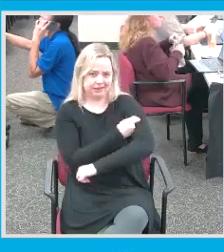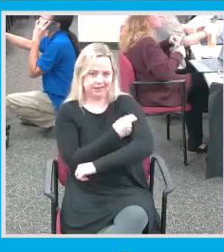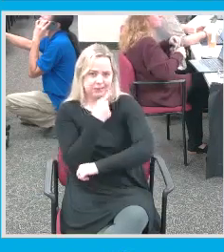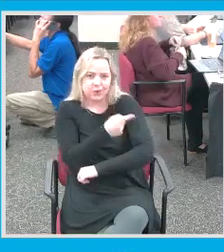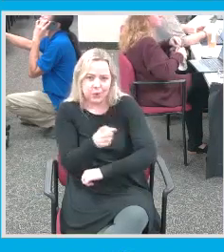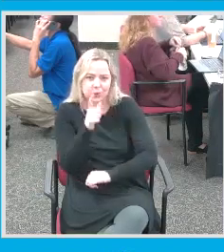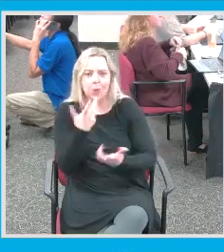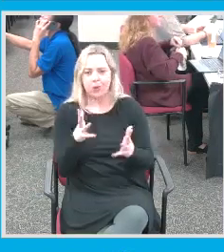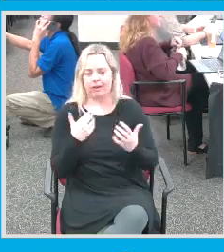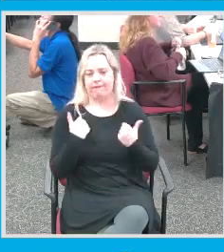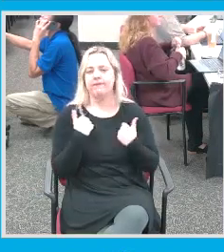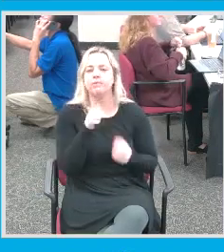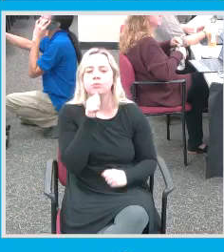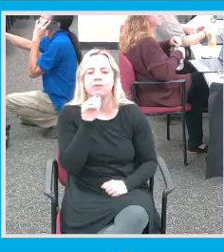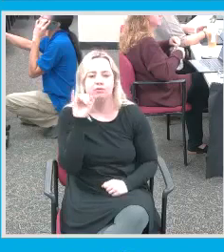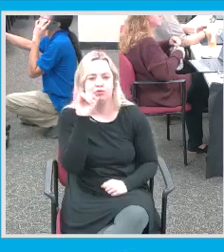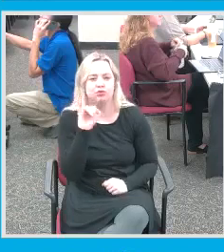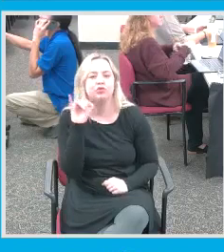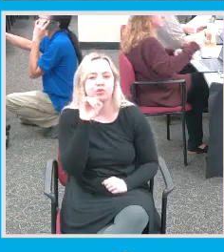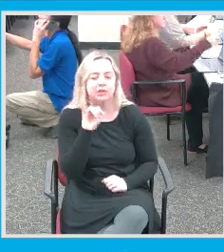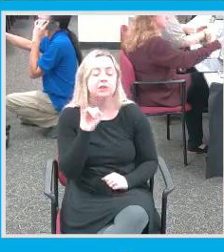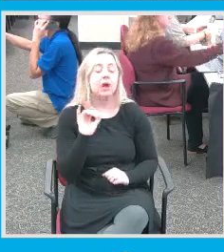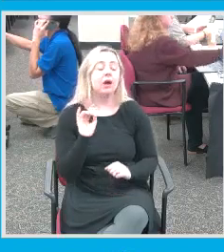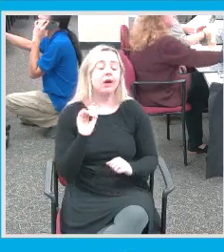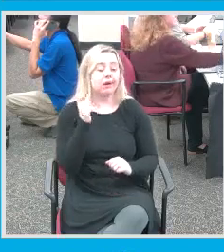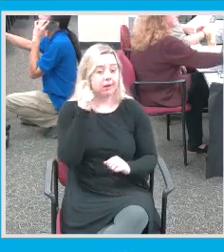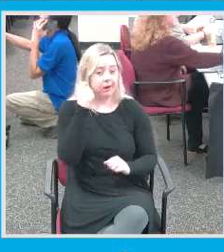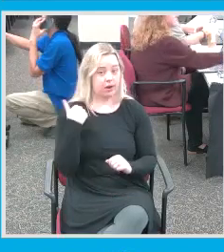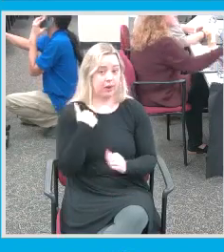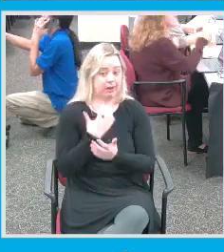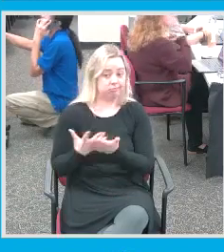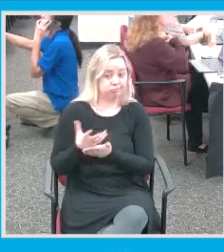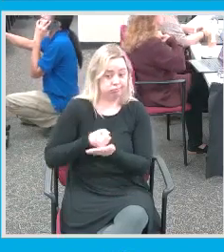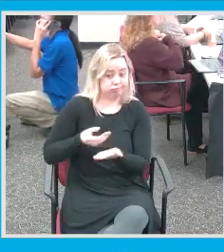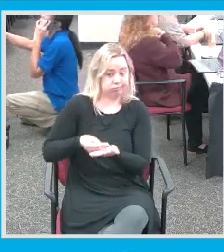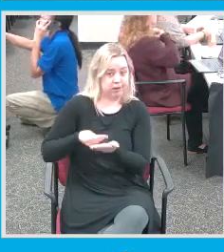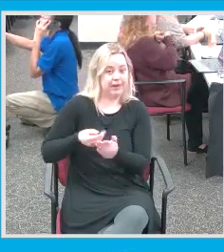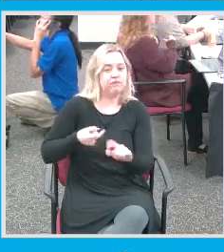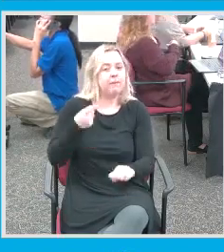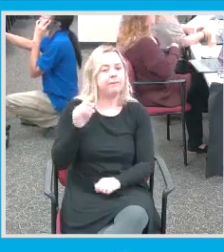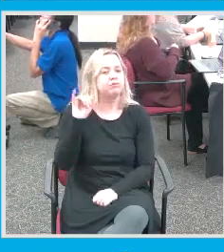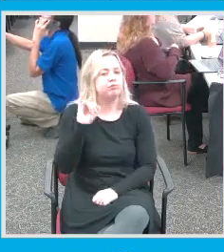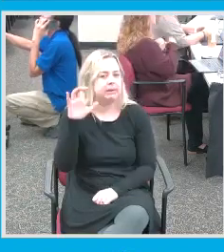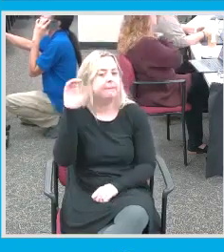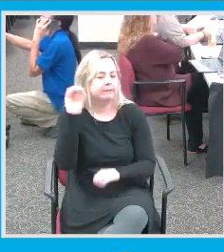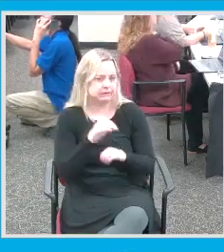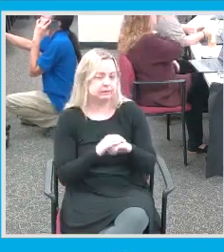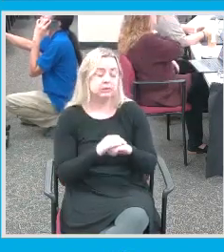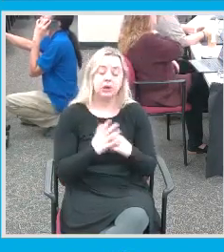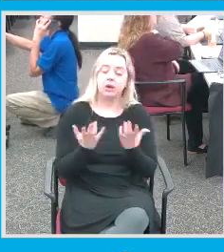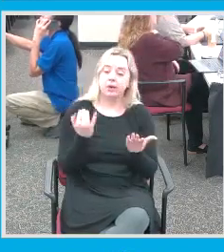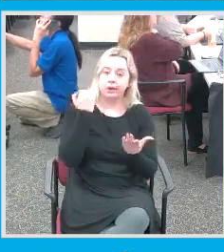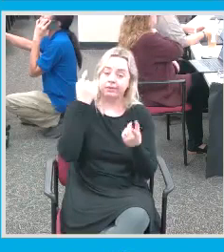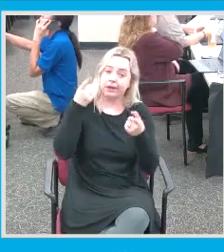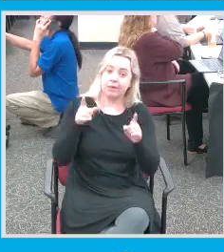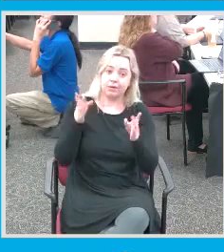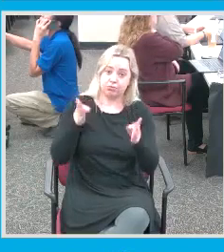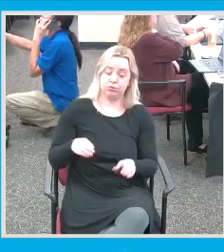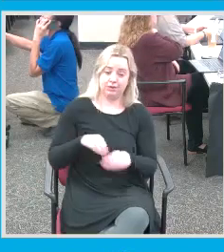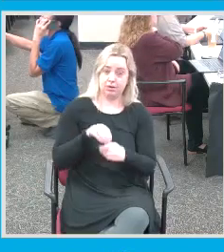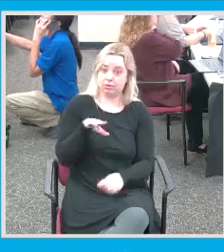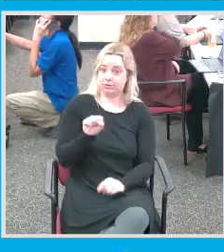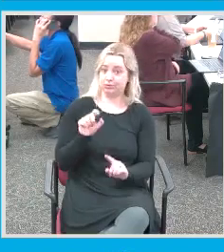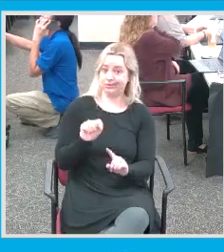and that's one of our revenue sources is reimbursement from insurance companies. So a citizen of Colorado Springs or the county who